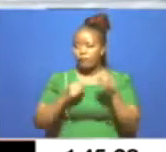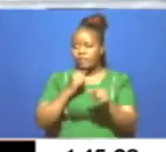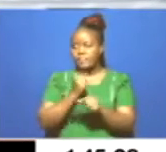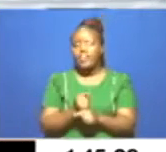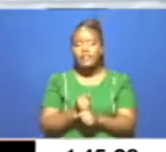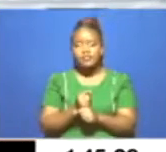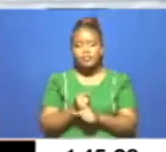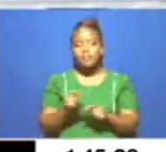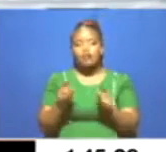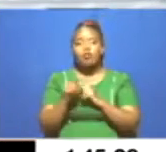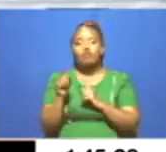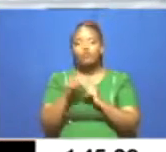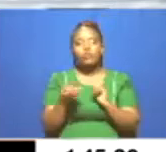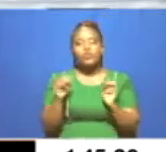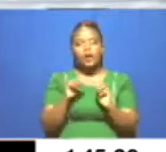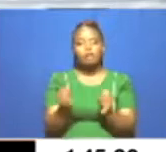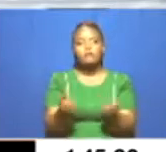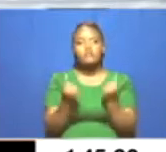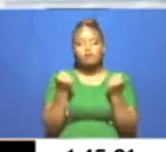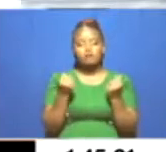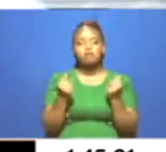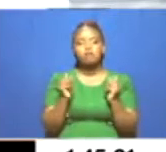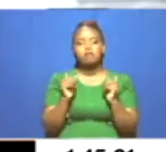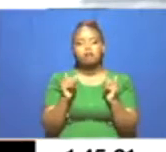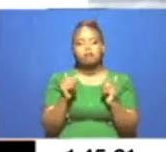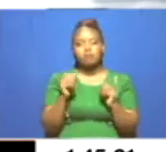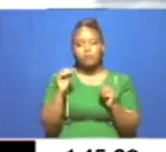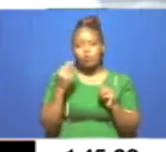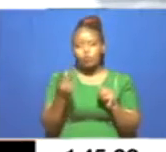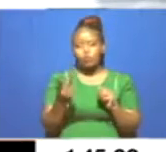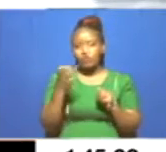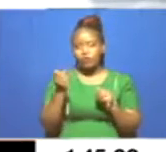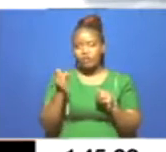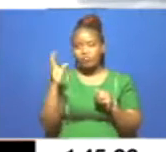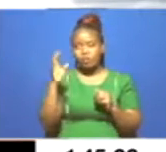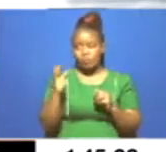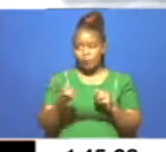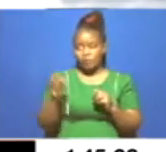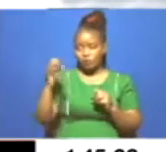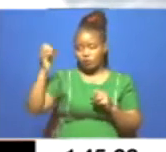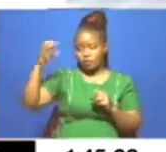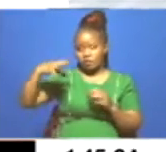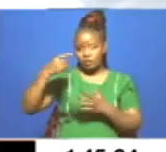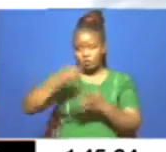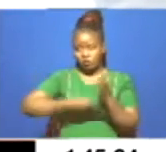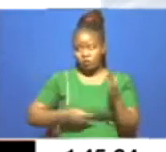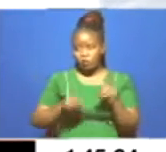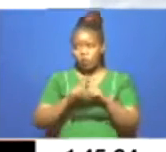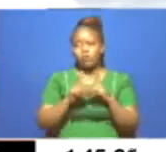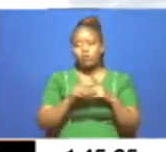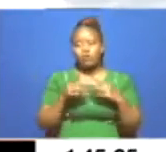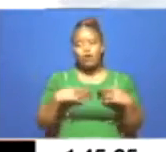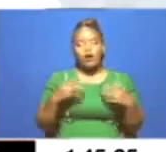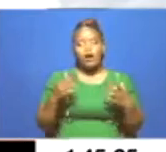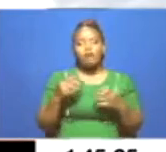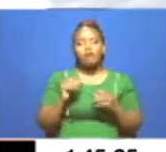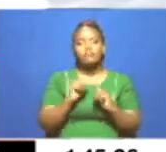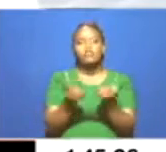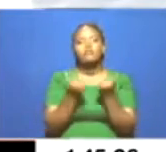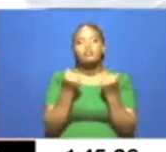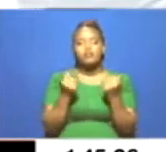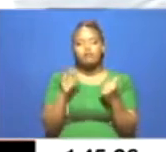we're able to save 25% on our electricity cost, and we have saved about 5,000 metric tons of carbon